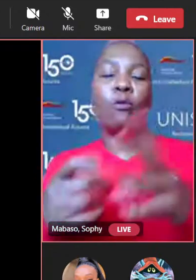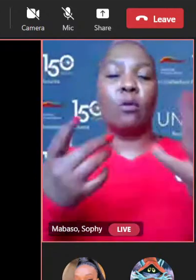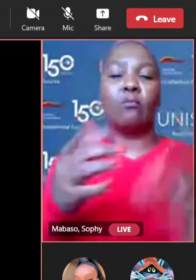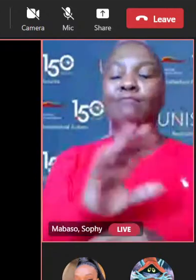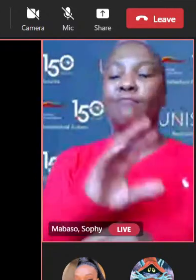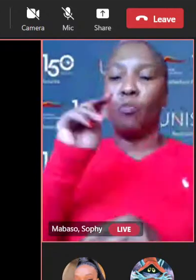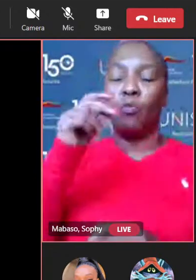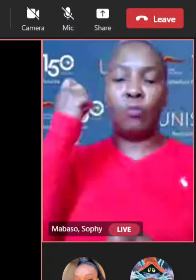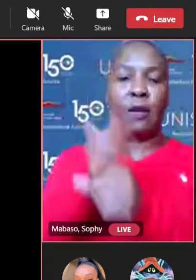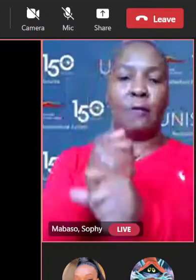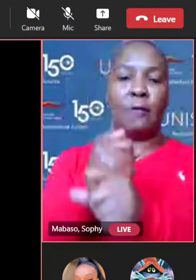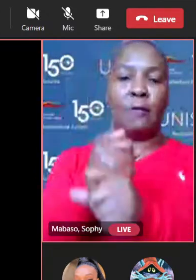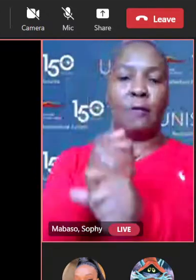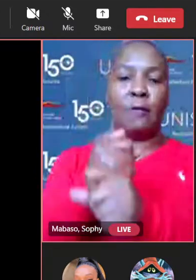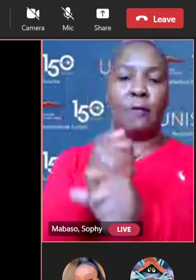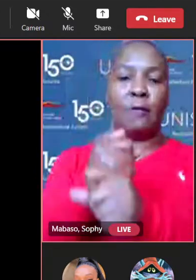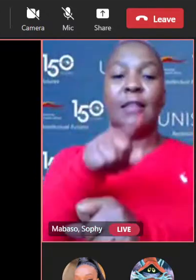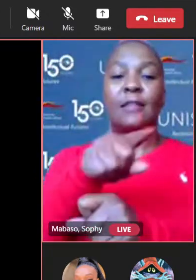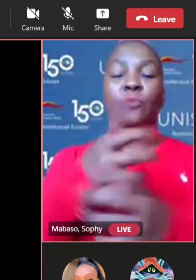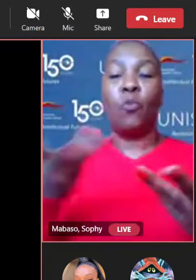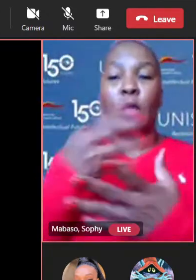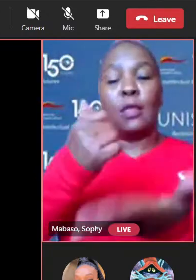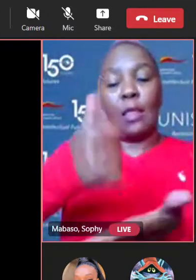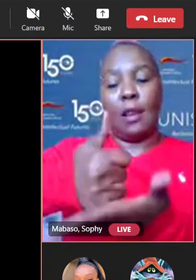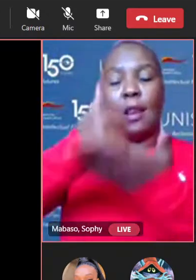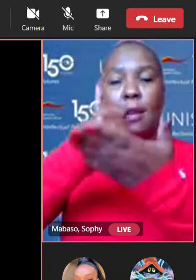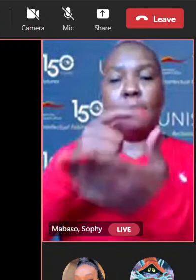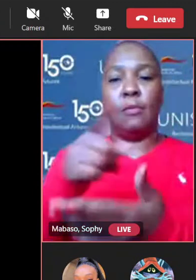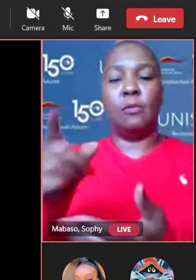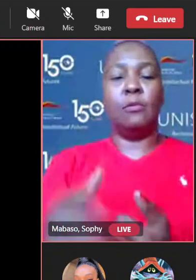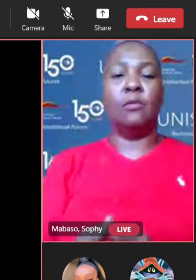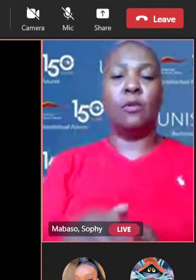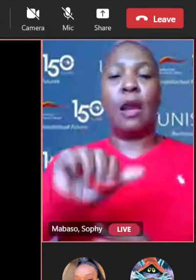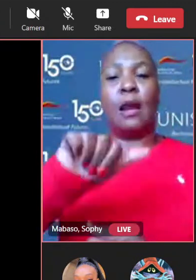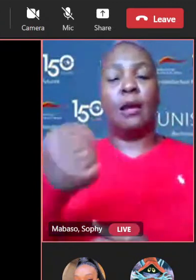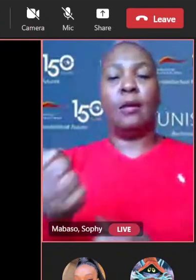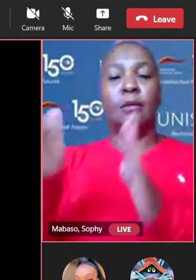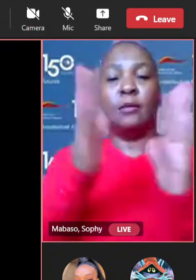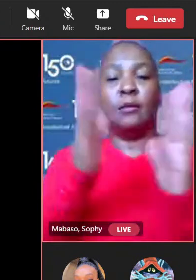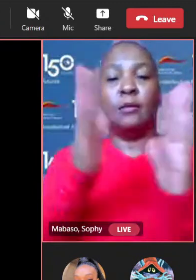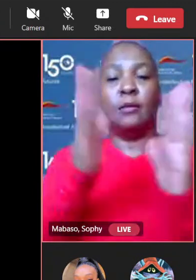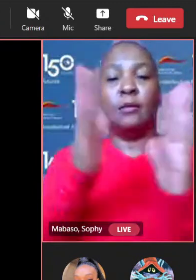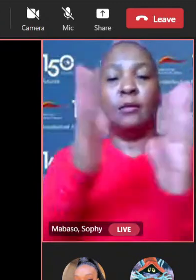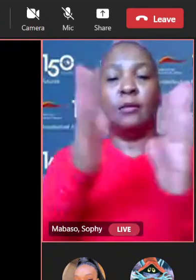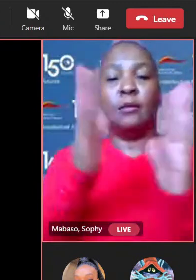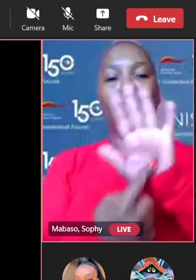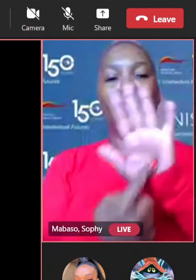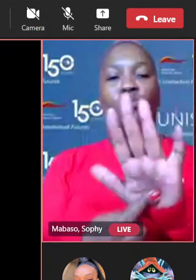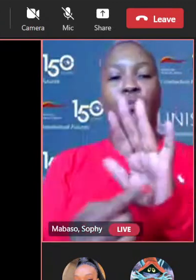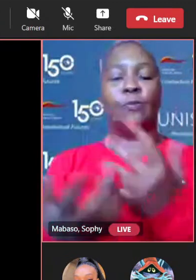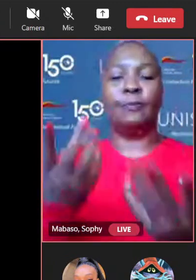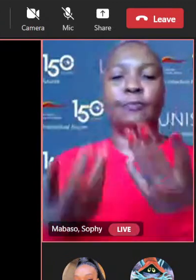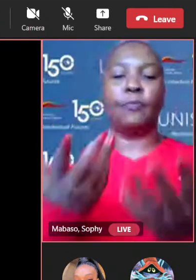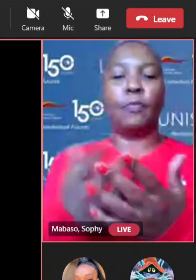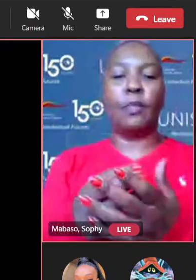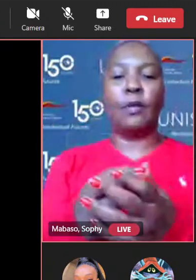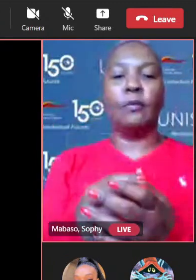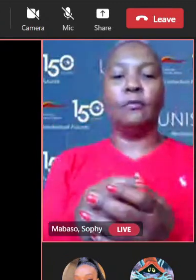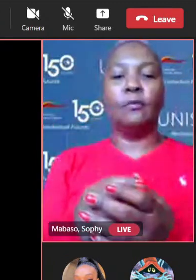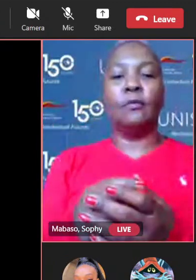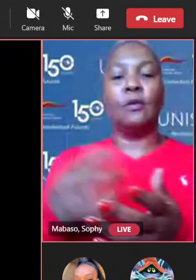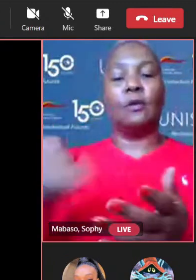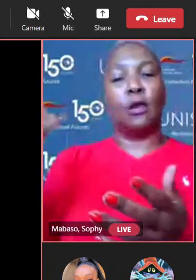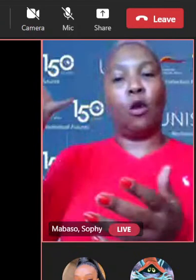number, this is where you will get the help. On the next slide, I just wanted to show you the call flow on how